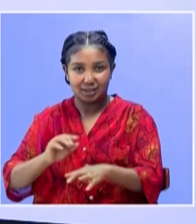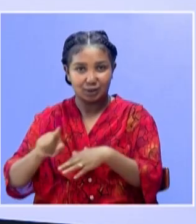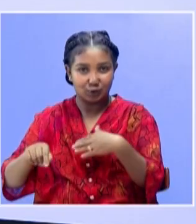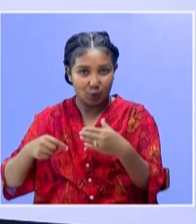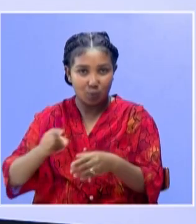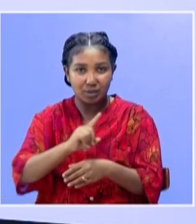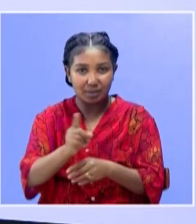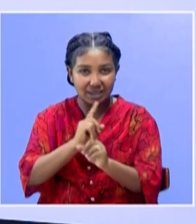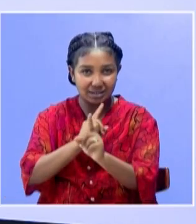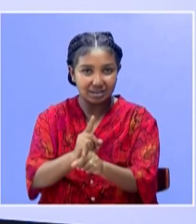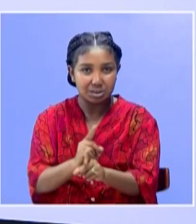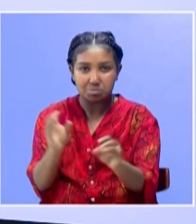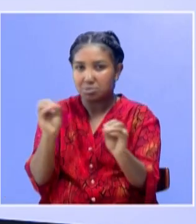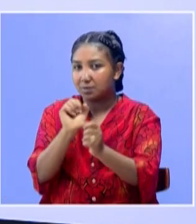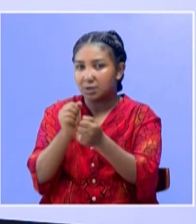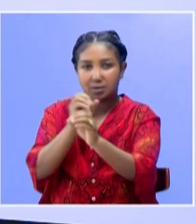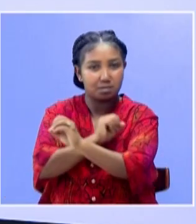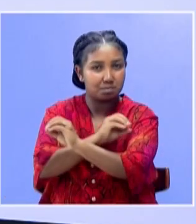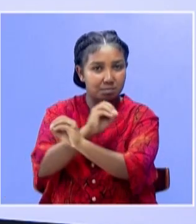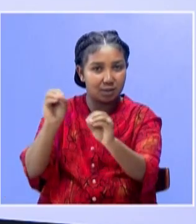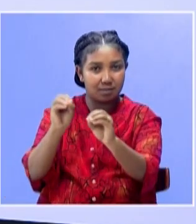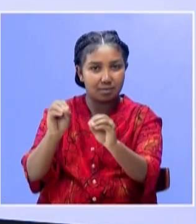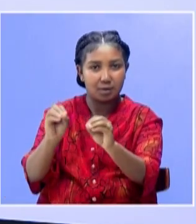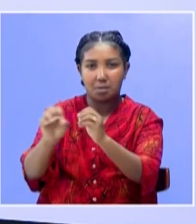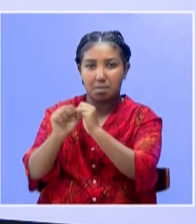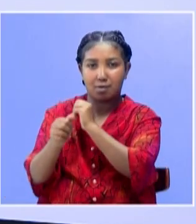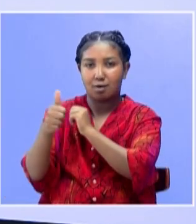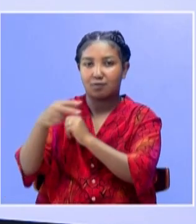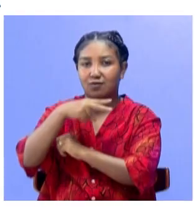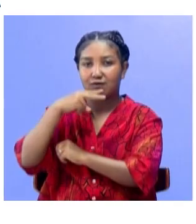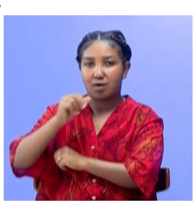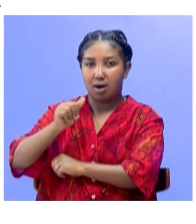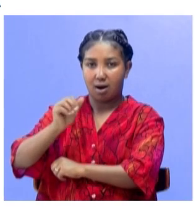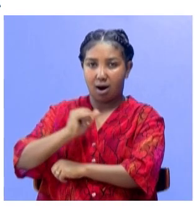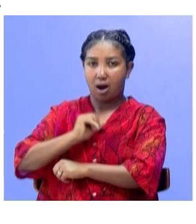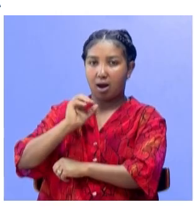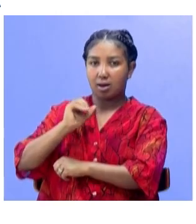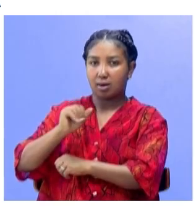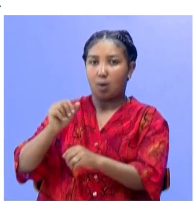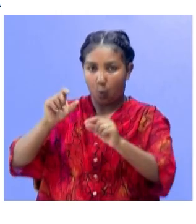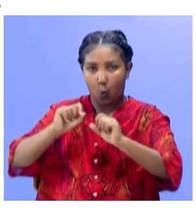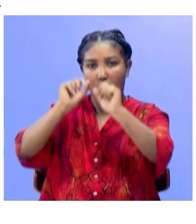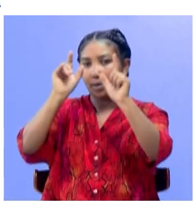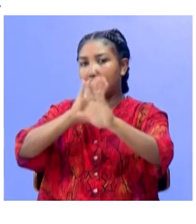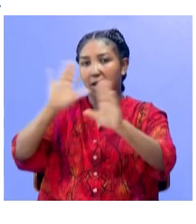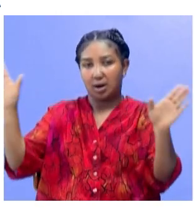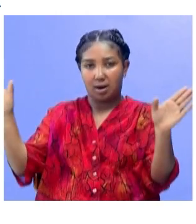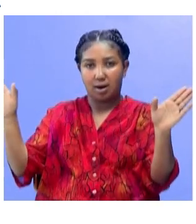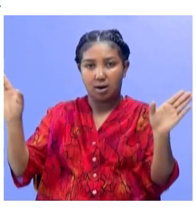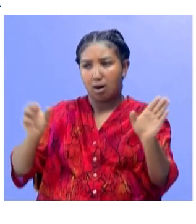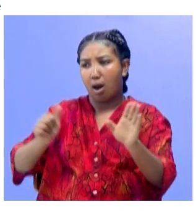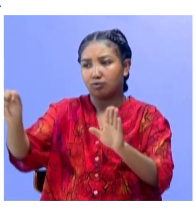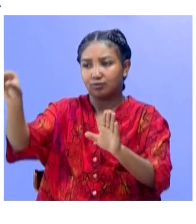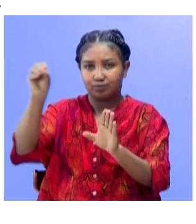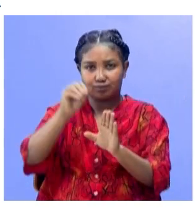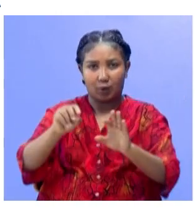do you say? Without any change, we put the base verb. I wake. I wake